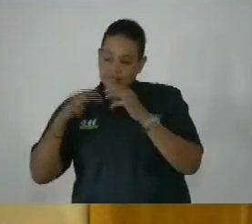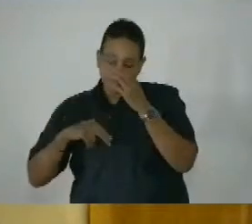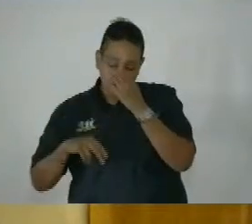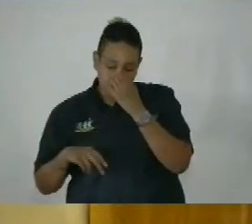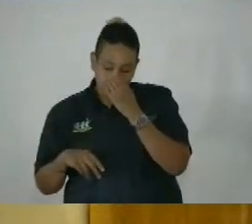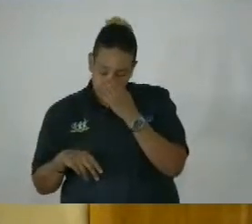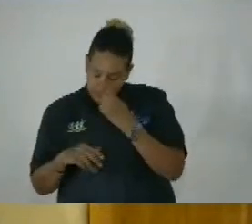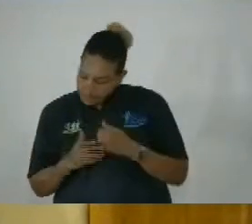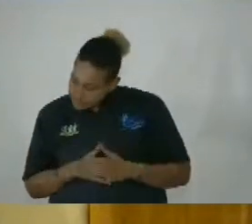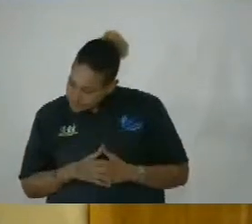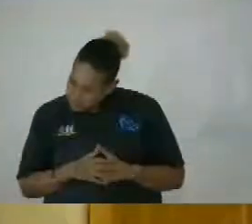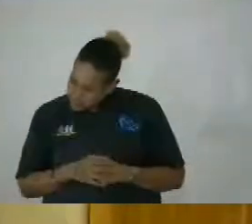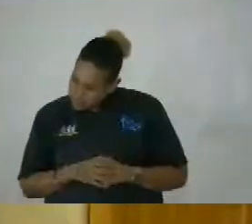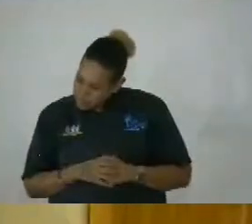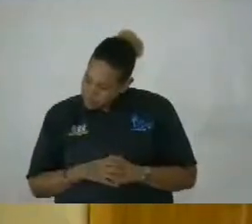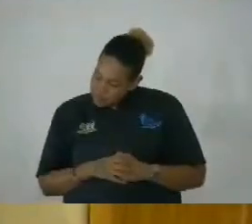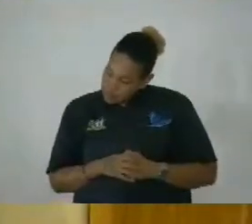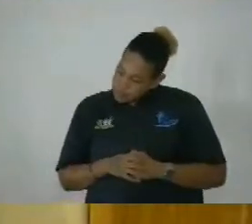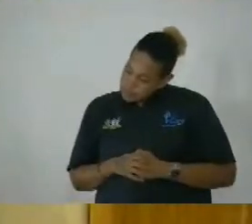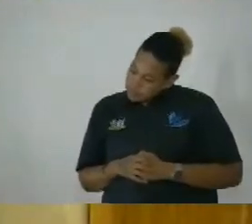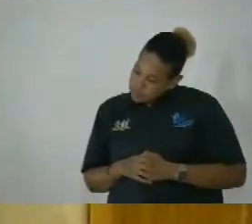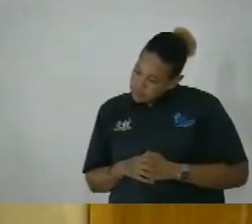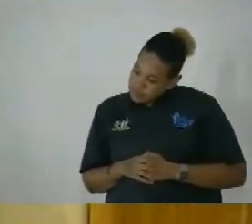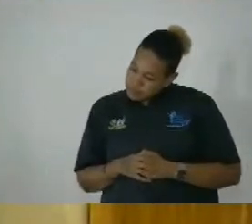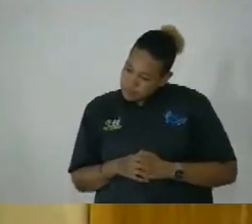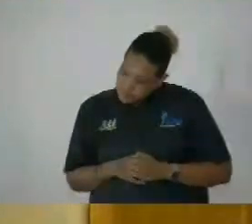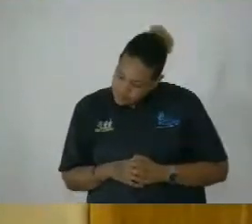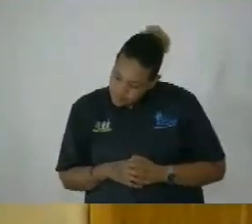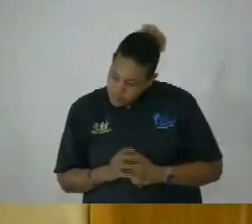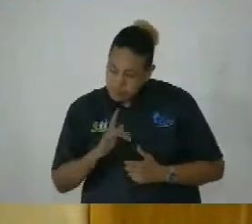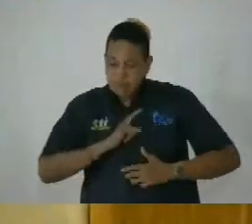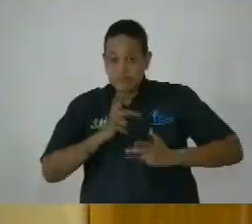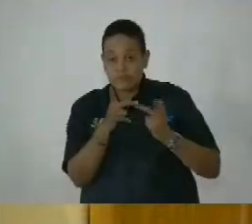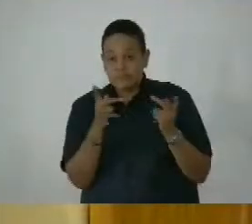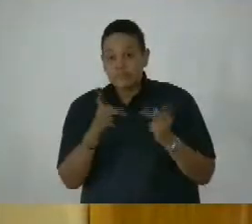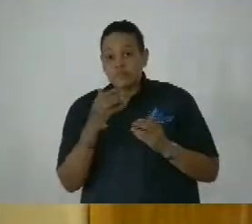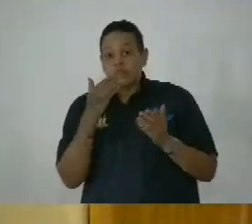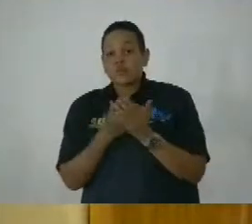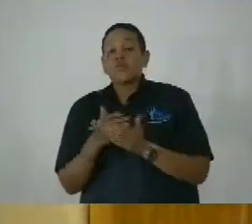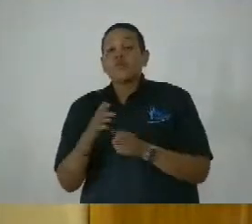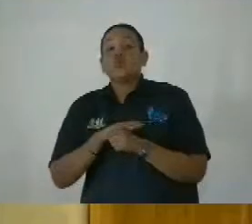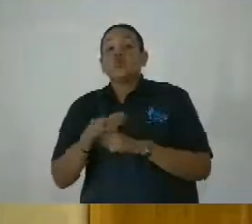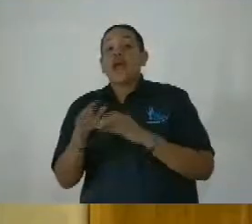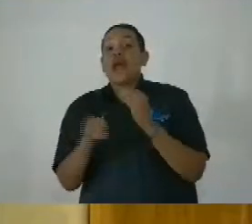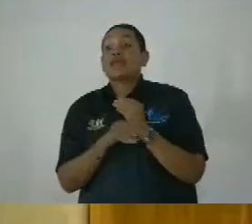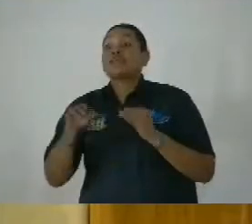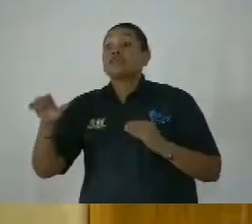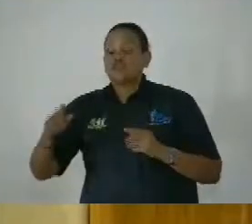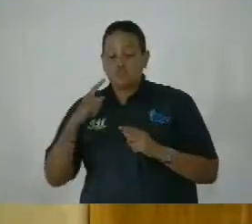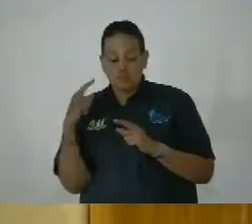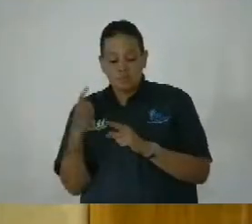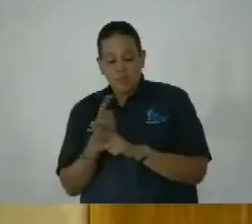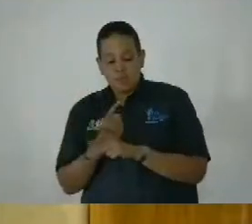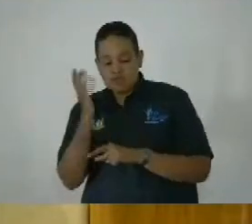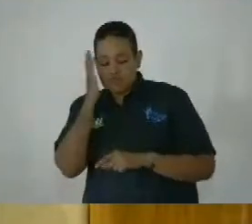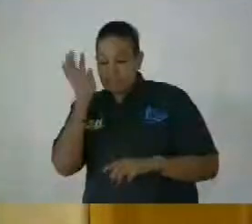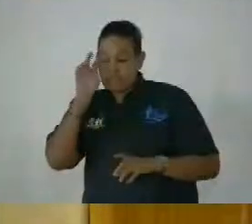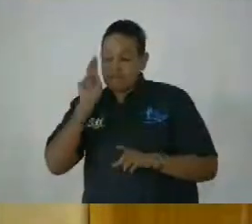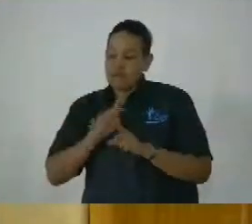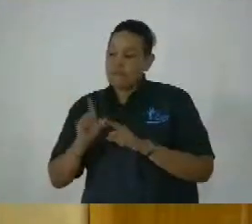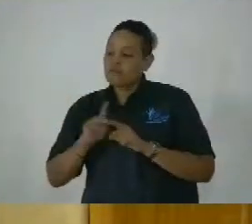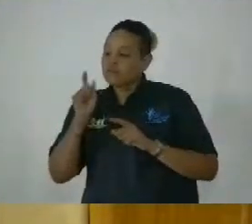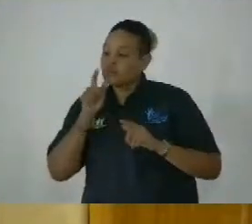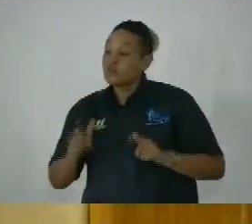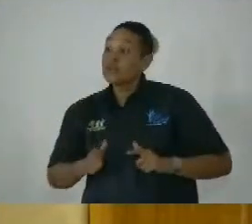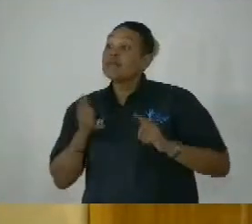fine Operation West. It's in a good location, and they can have, in addition to proper residence for the professionals who will